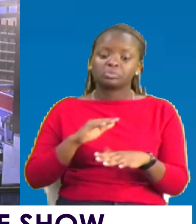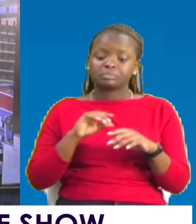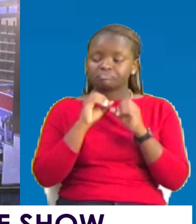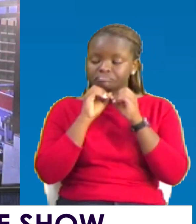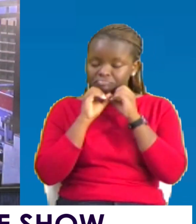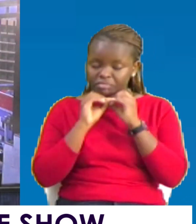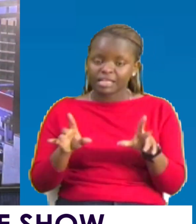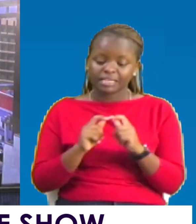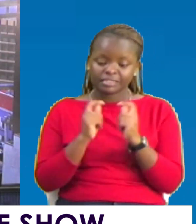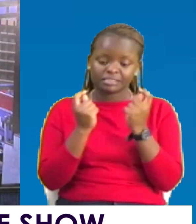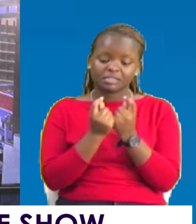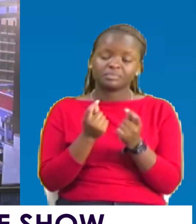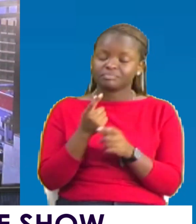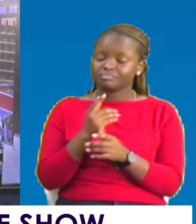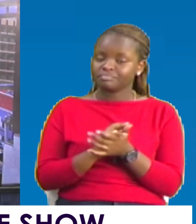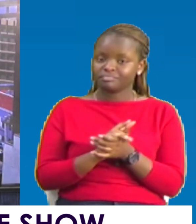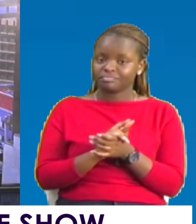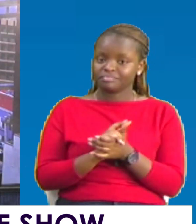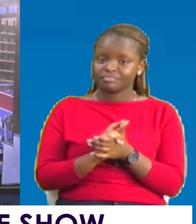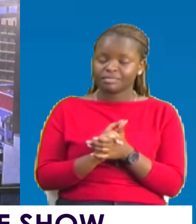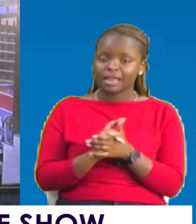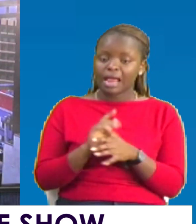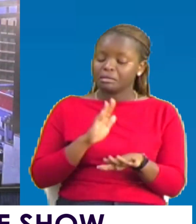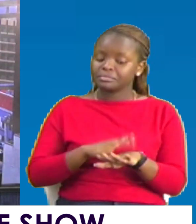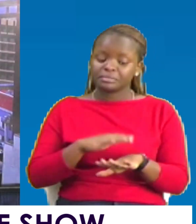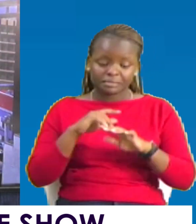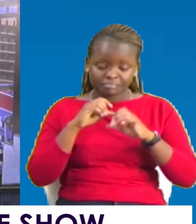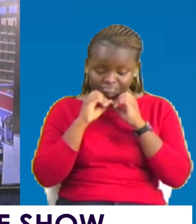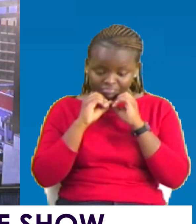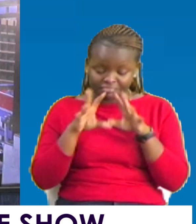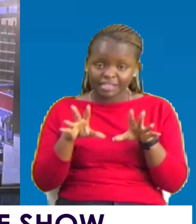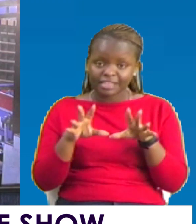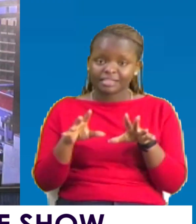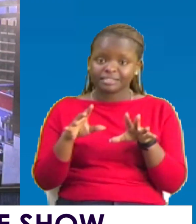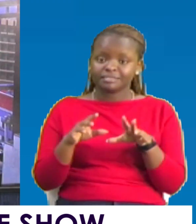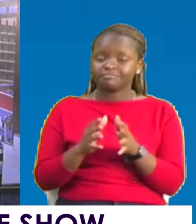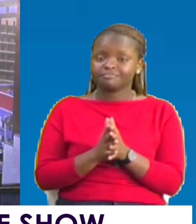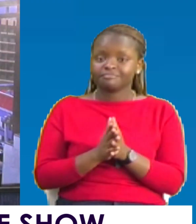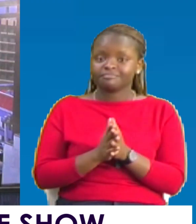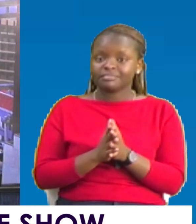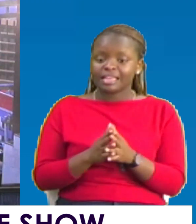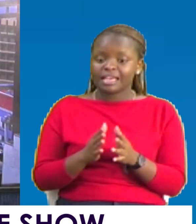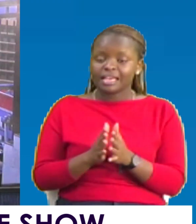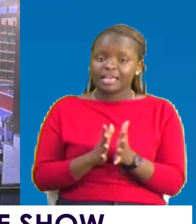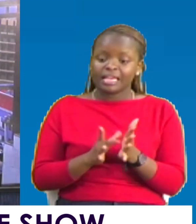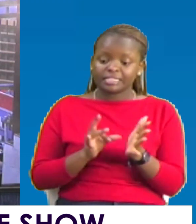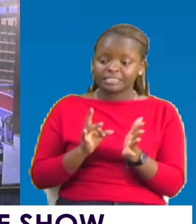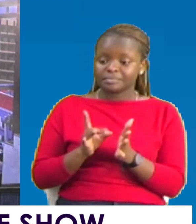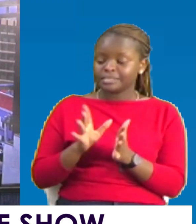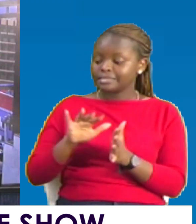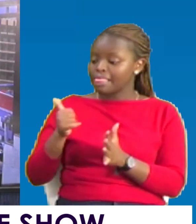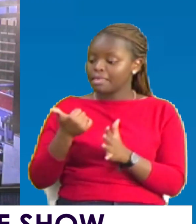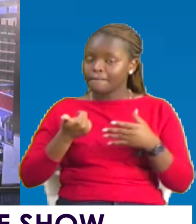tribalism. Trust you me, young people. There is nothing good in materialism at the expense of other people's